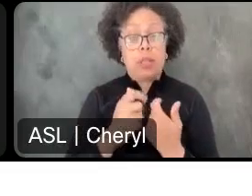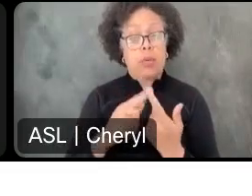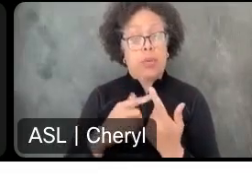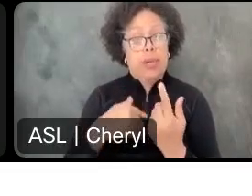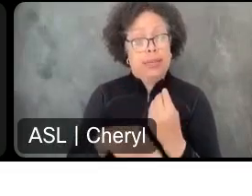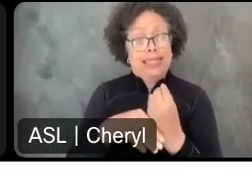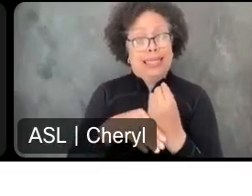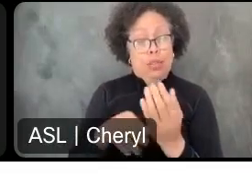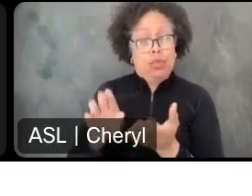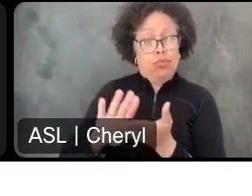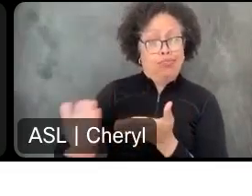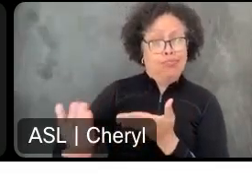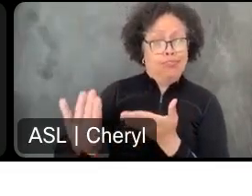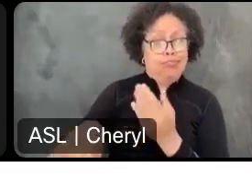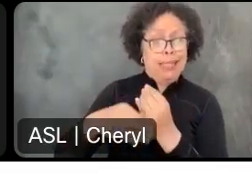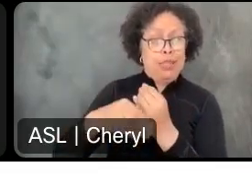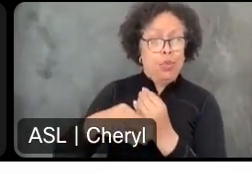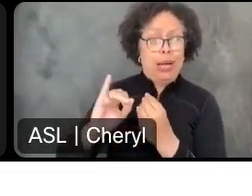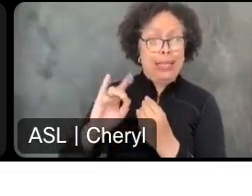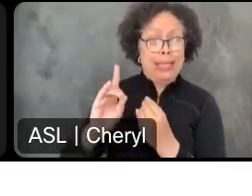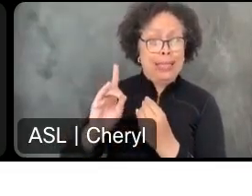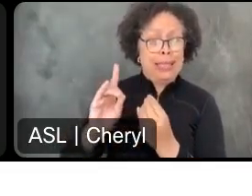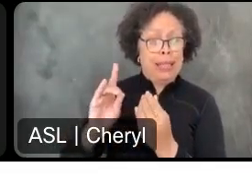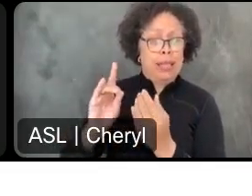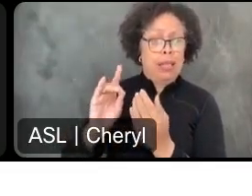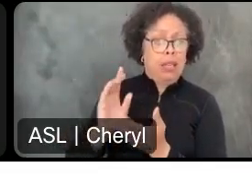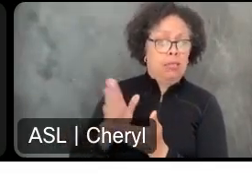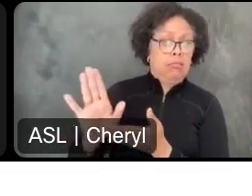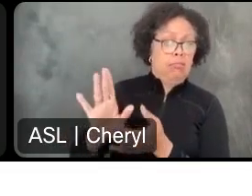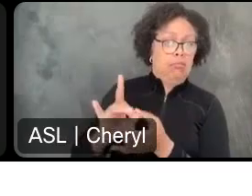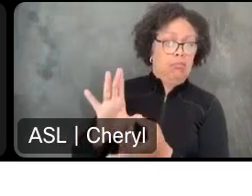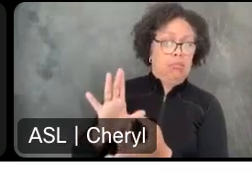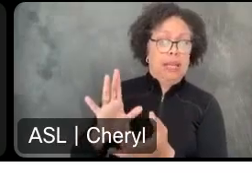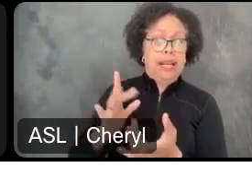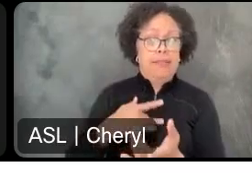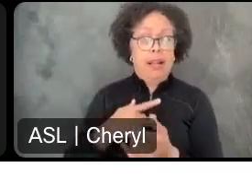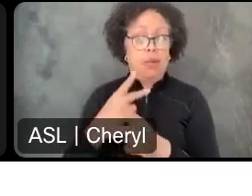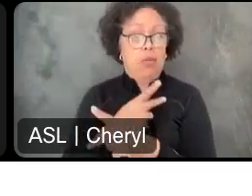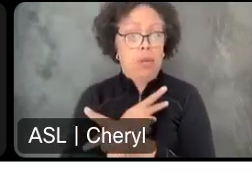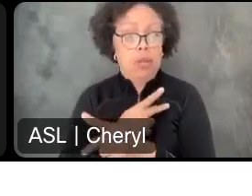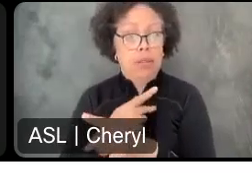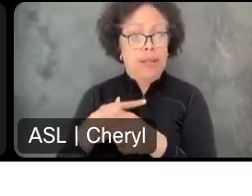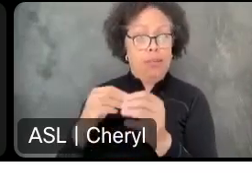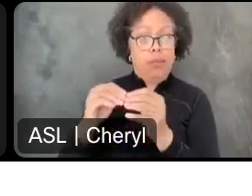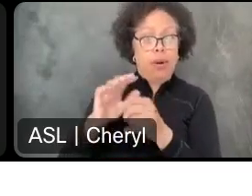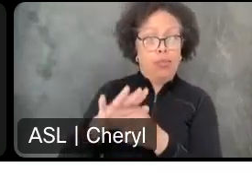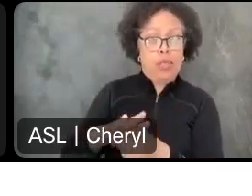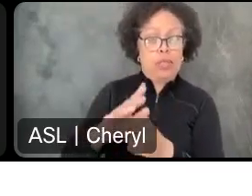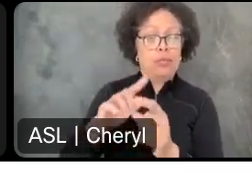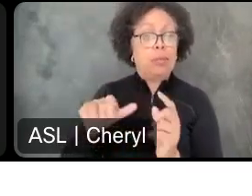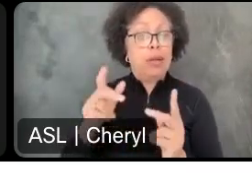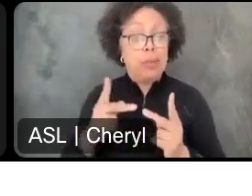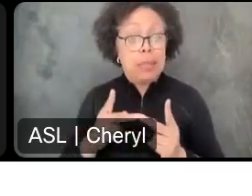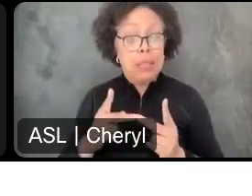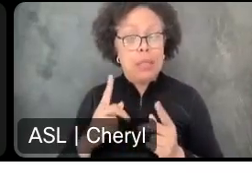additional marginalized identity can compound the oppression they face from other sources, such as